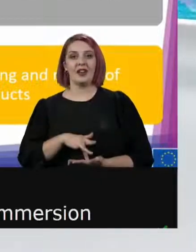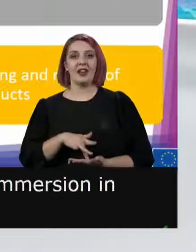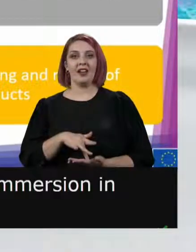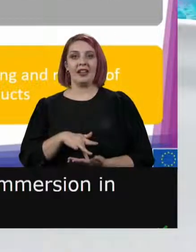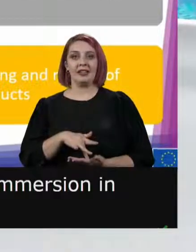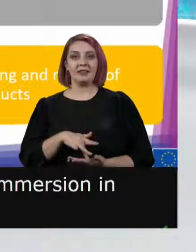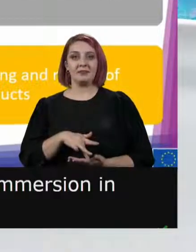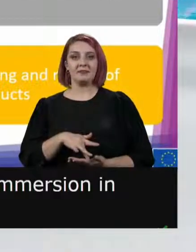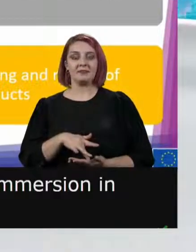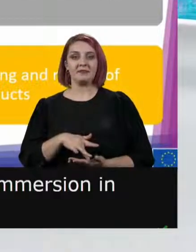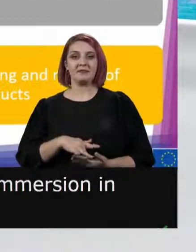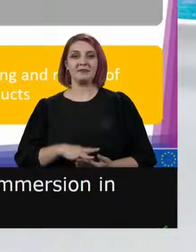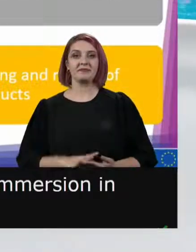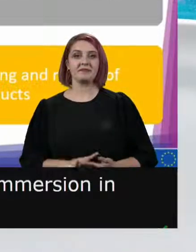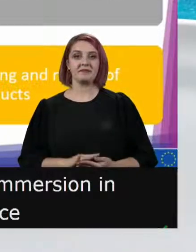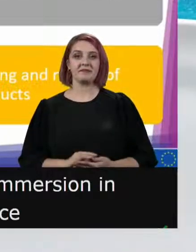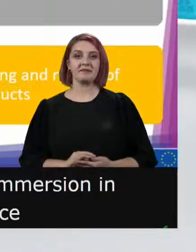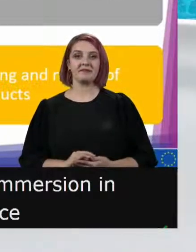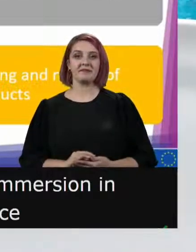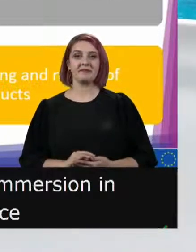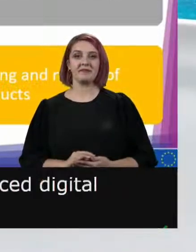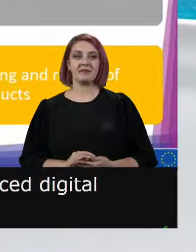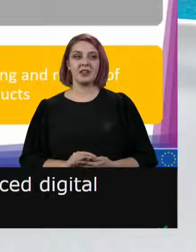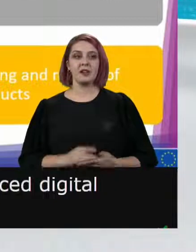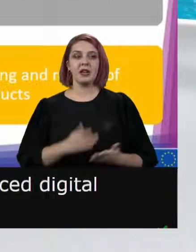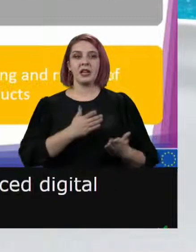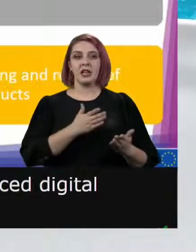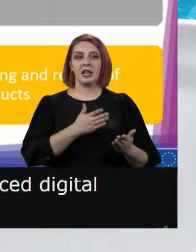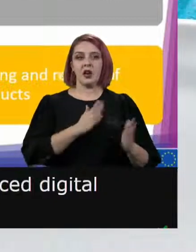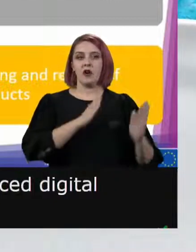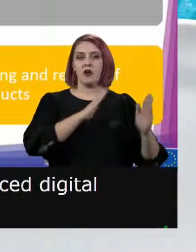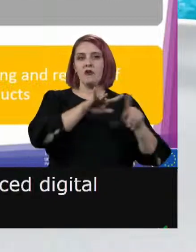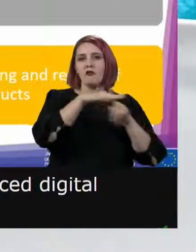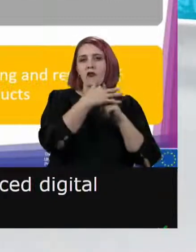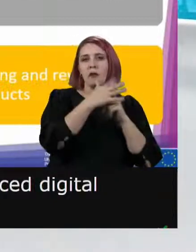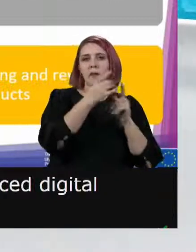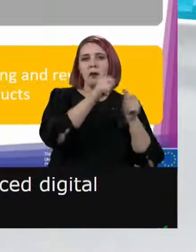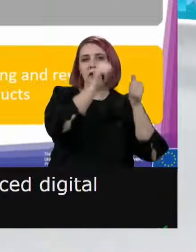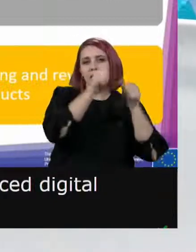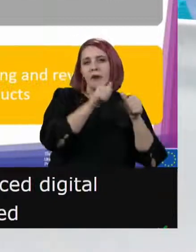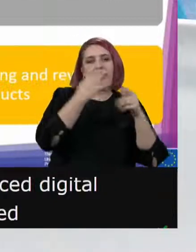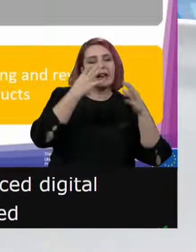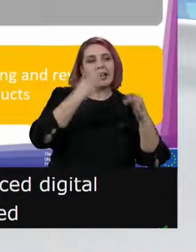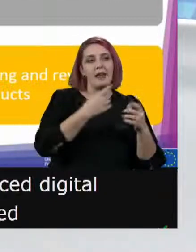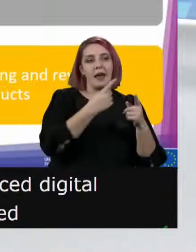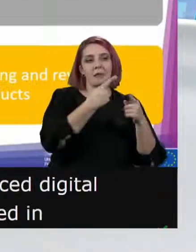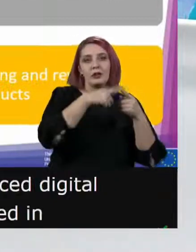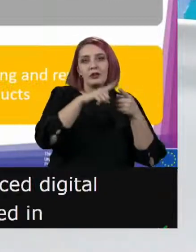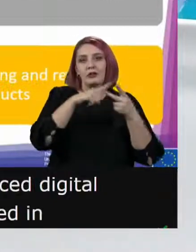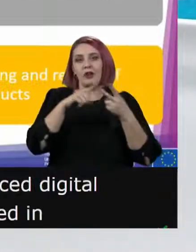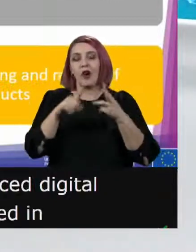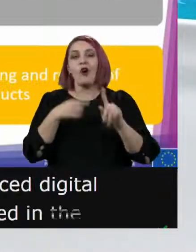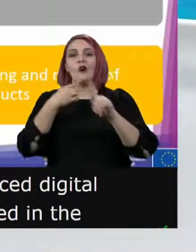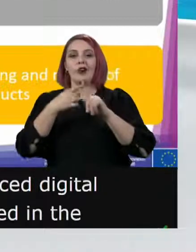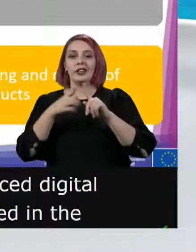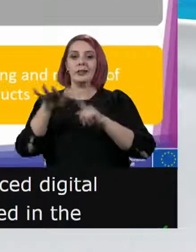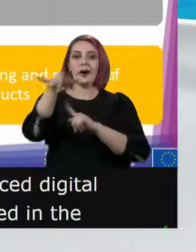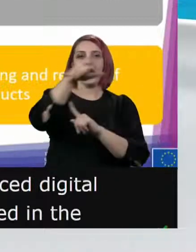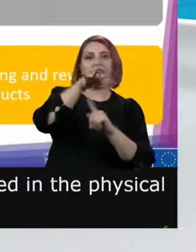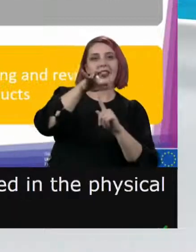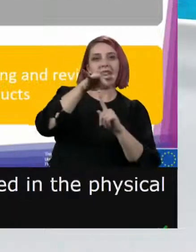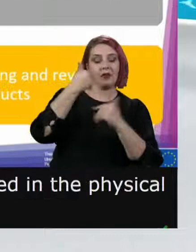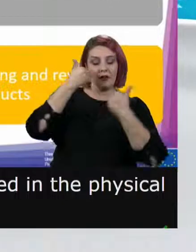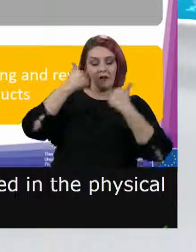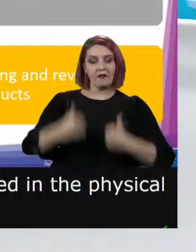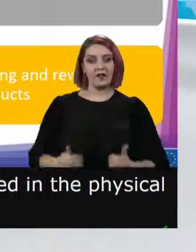objects, and a real world where what we did and moved in the physical environment created change in